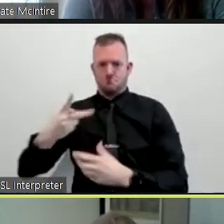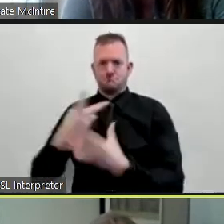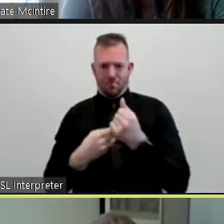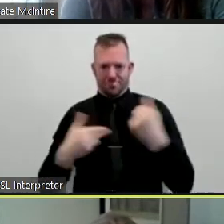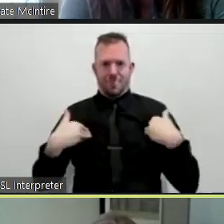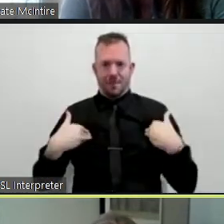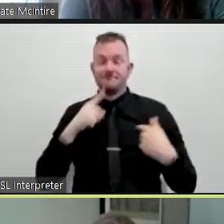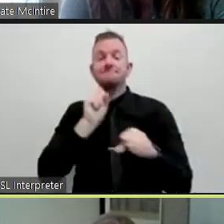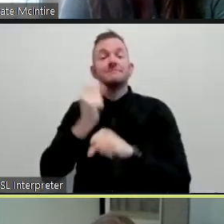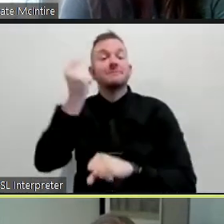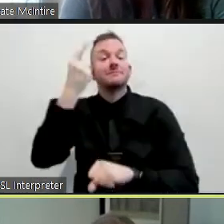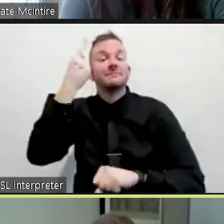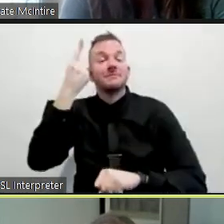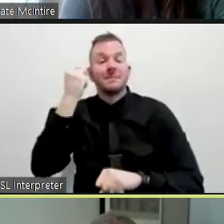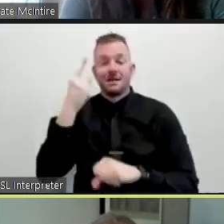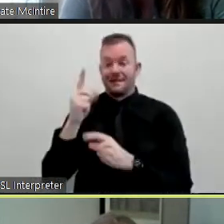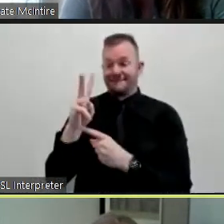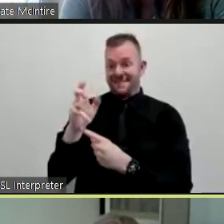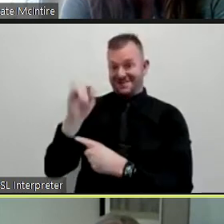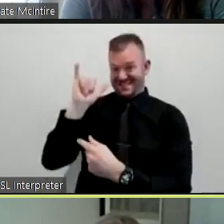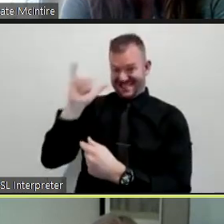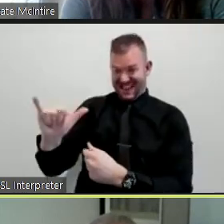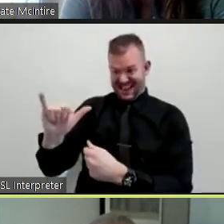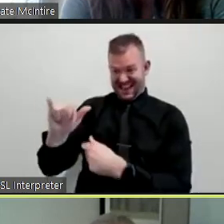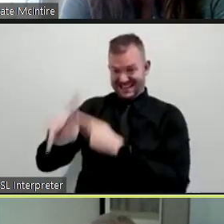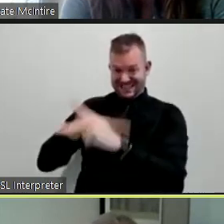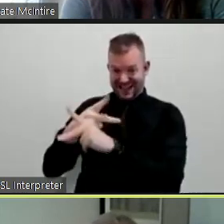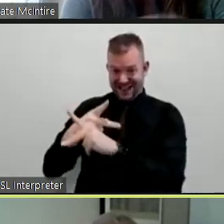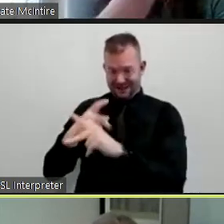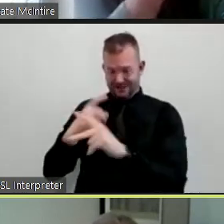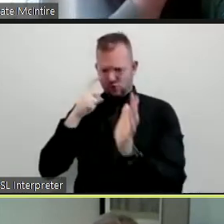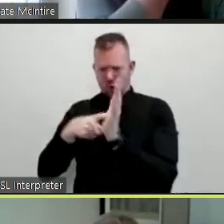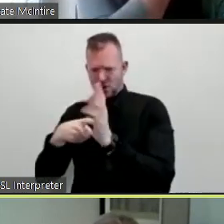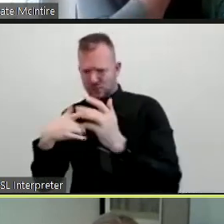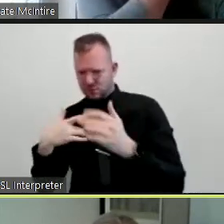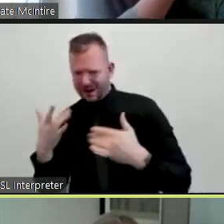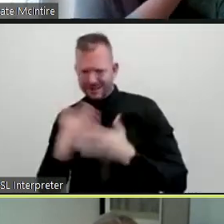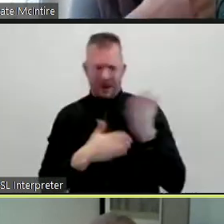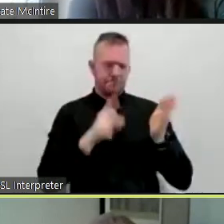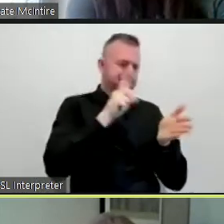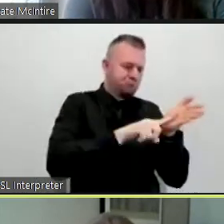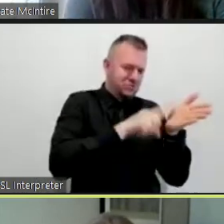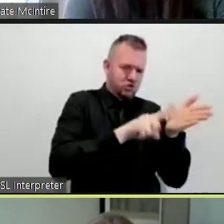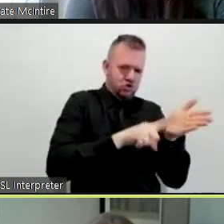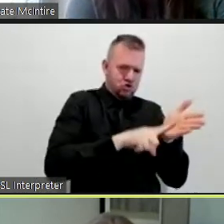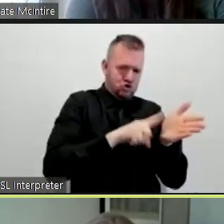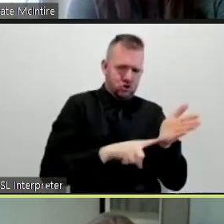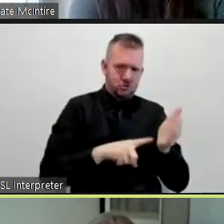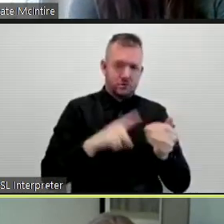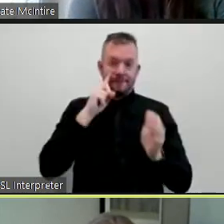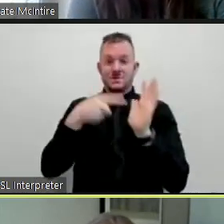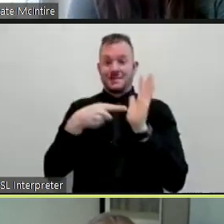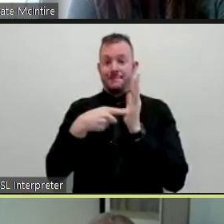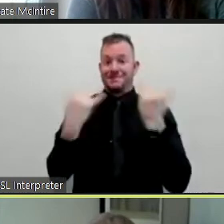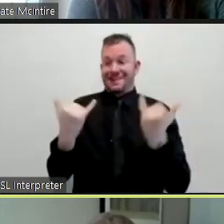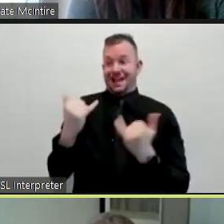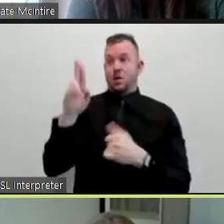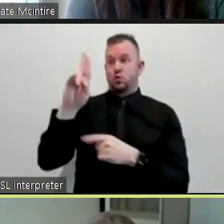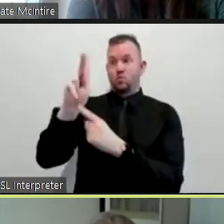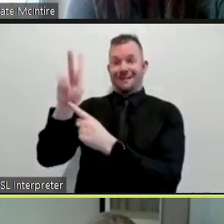under investigation. The variants of concern, like the UK variant B117, are variants where we've identified